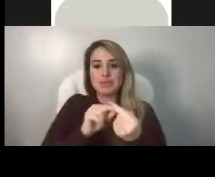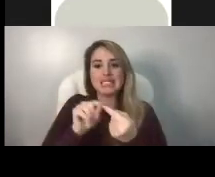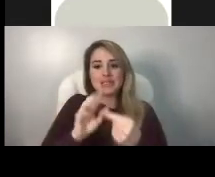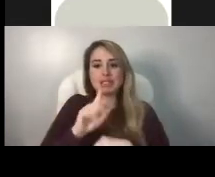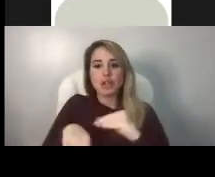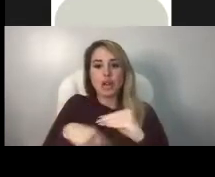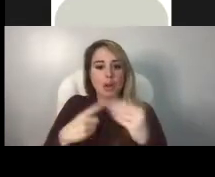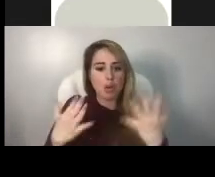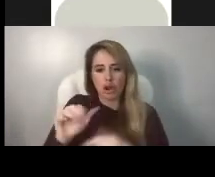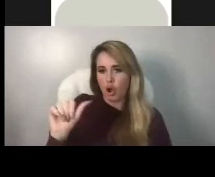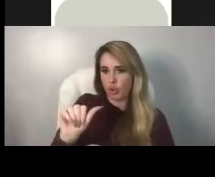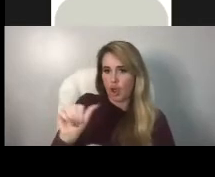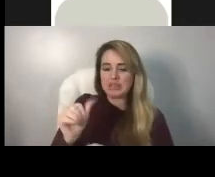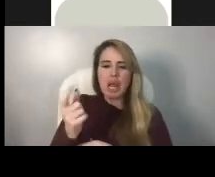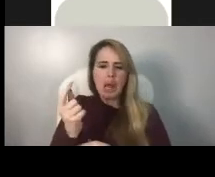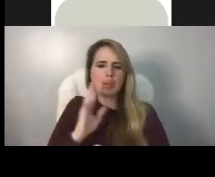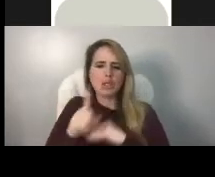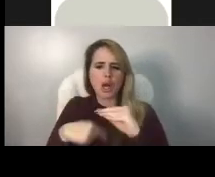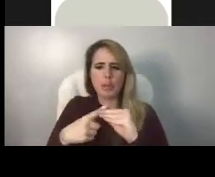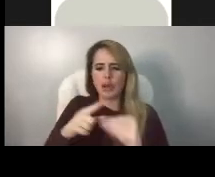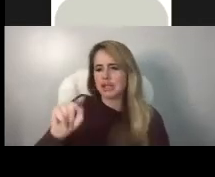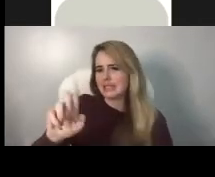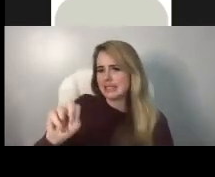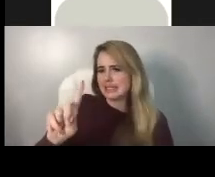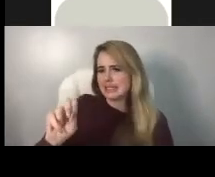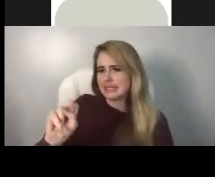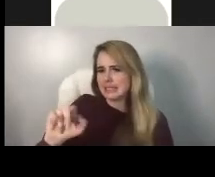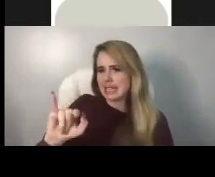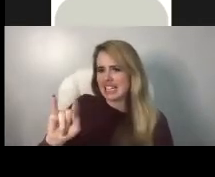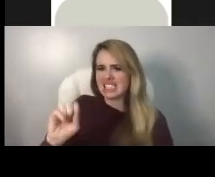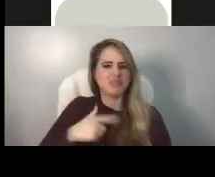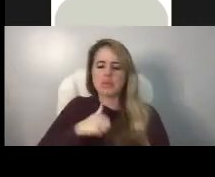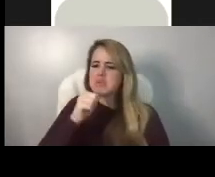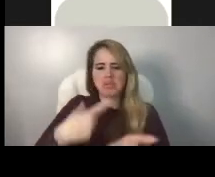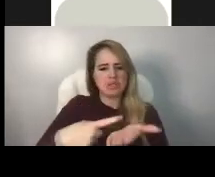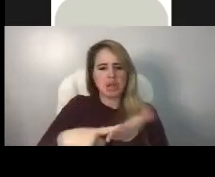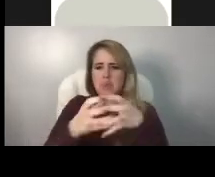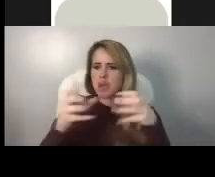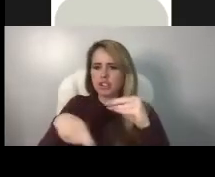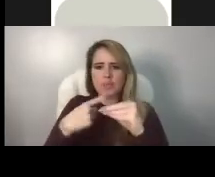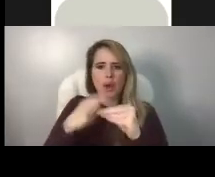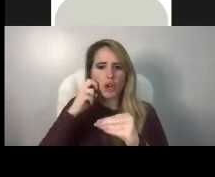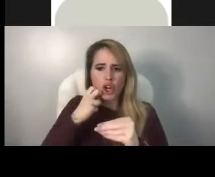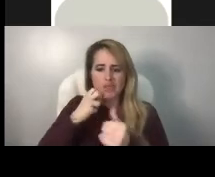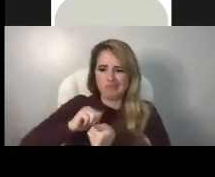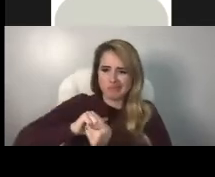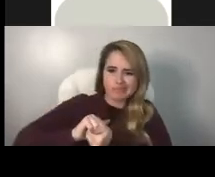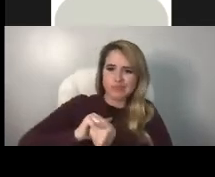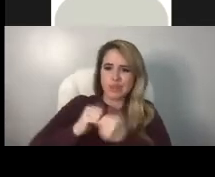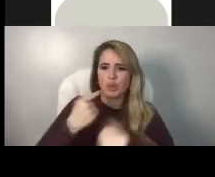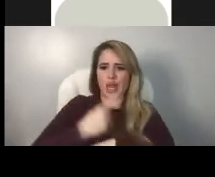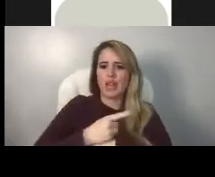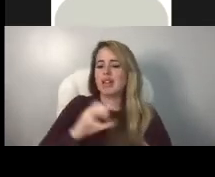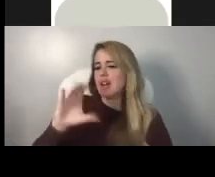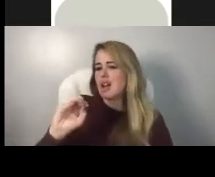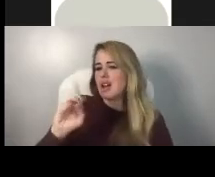about arthritis, a little bit about tendonitis, and I'm not going to talk much about nerve compression today. And I think Dr. Moss may talk a